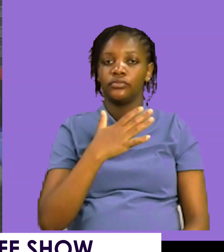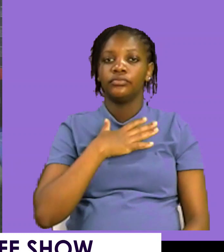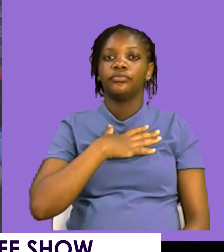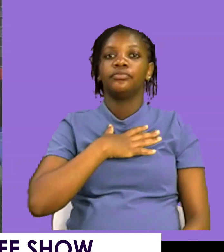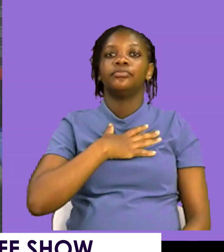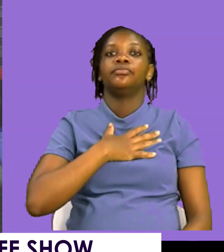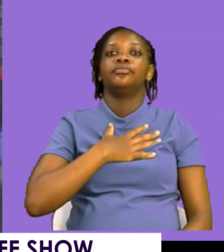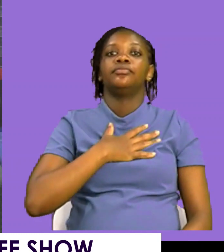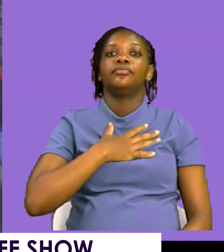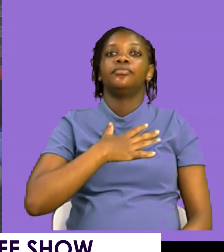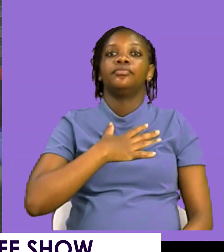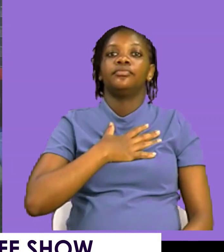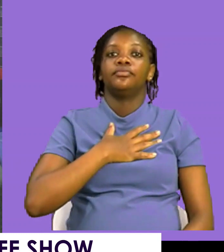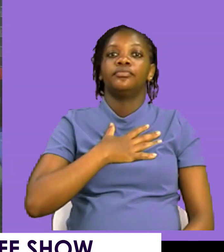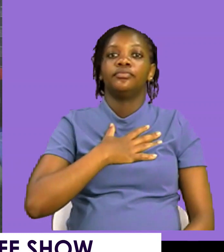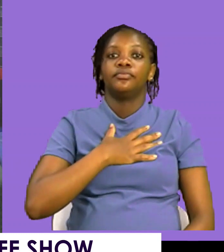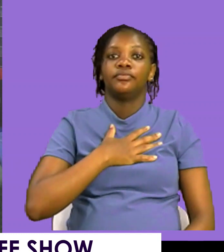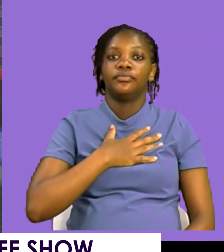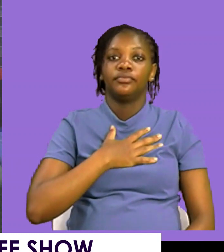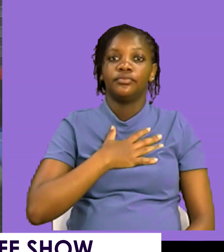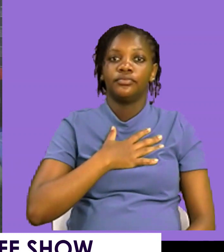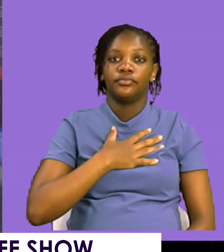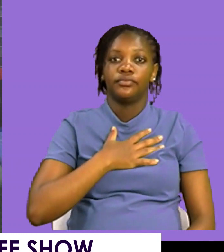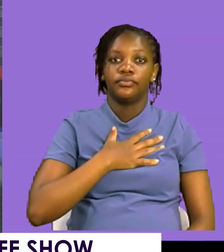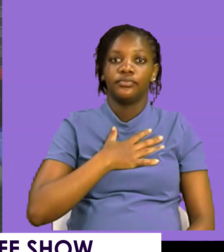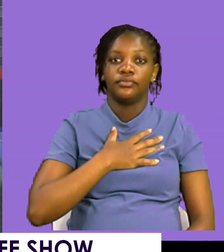in. Breathe in.